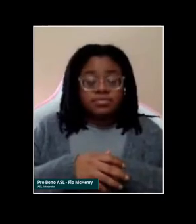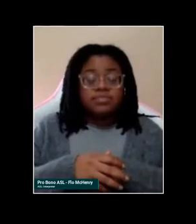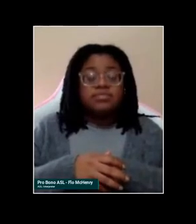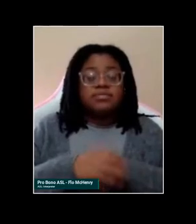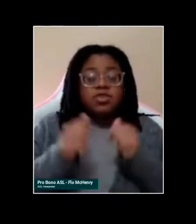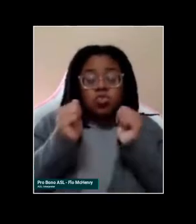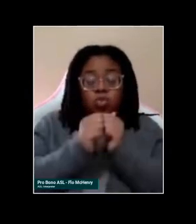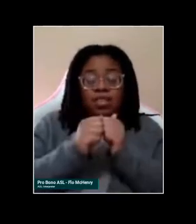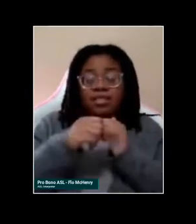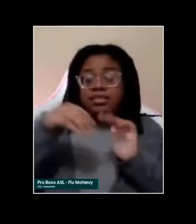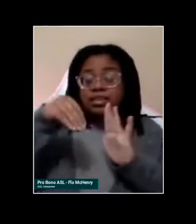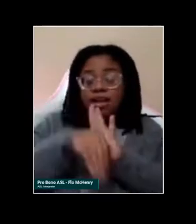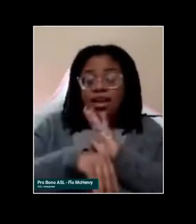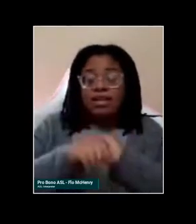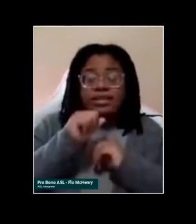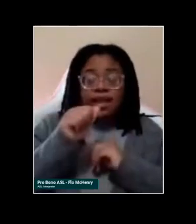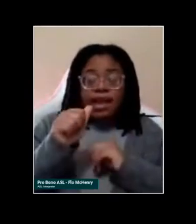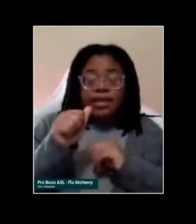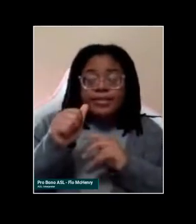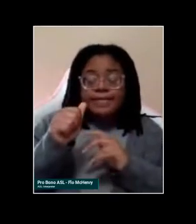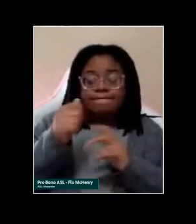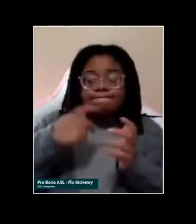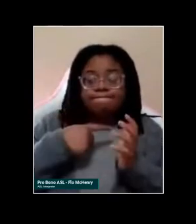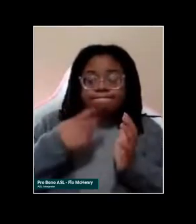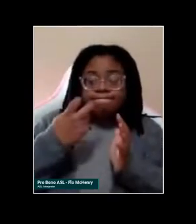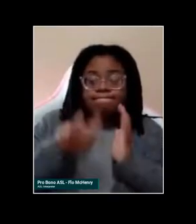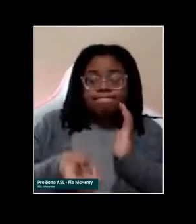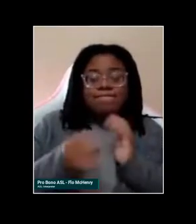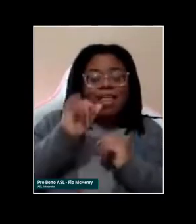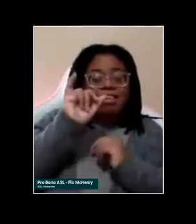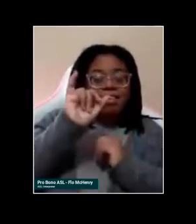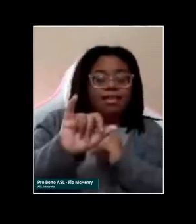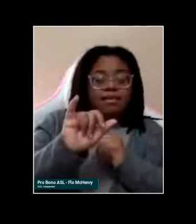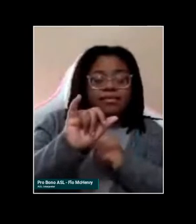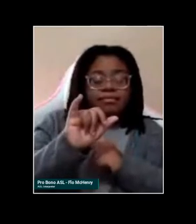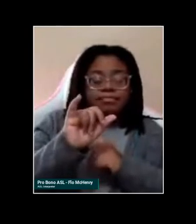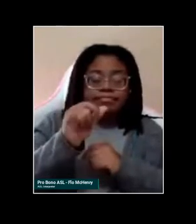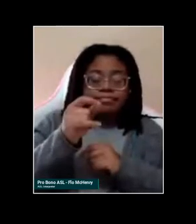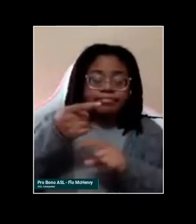with the decline not being quite as steep in that specific ski resort.